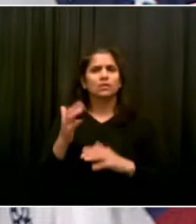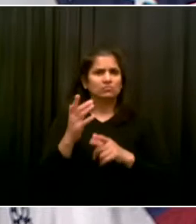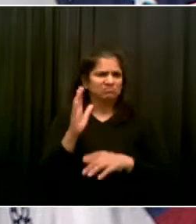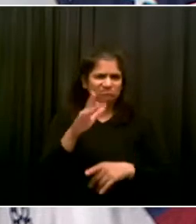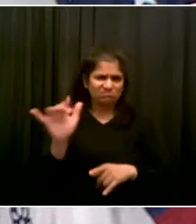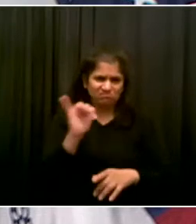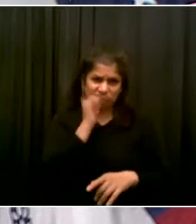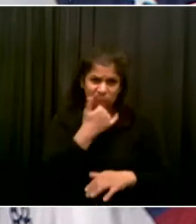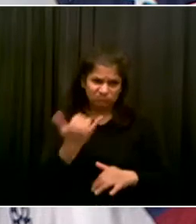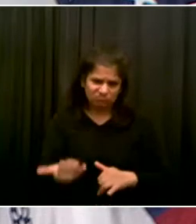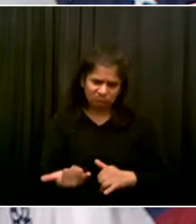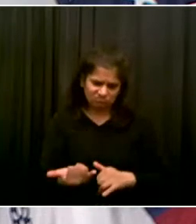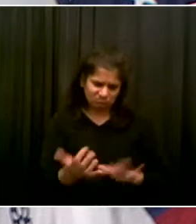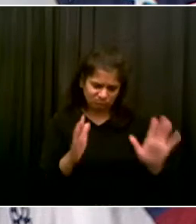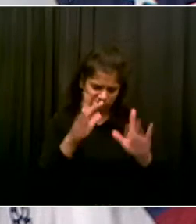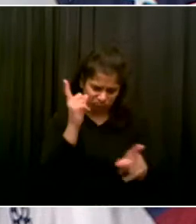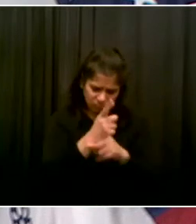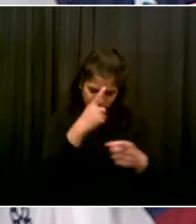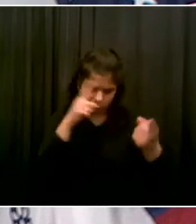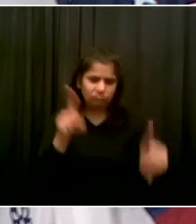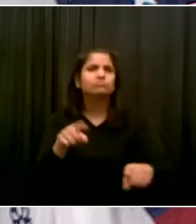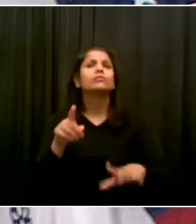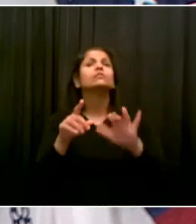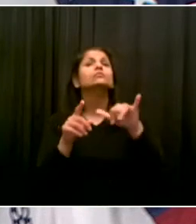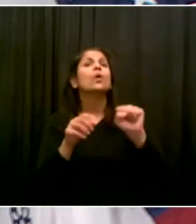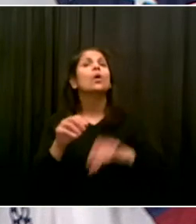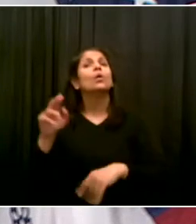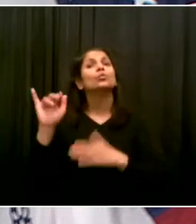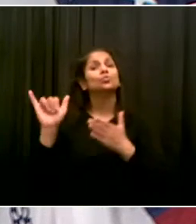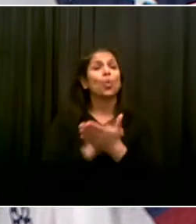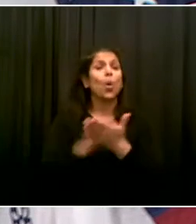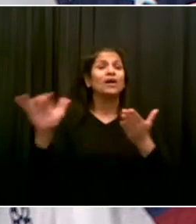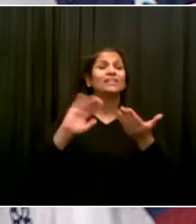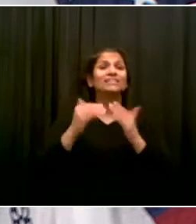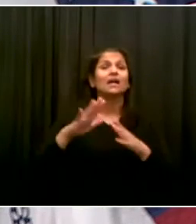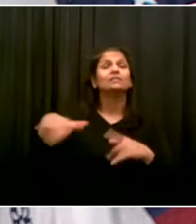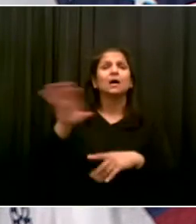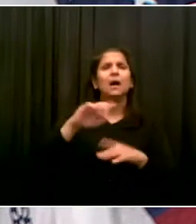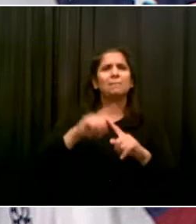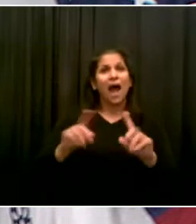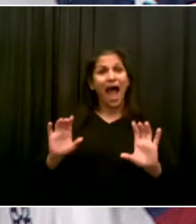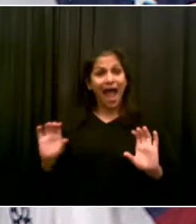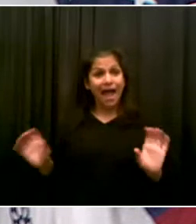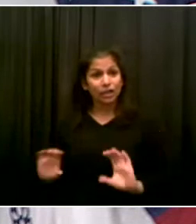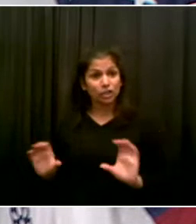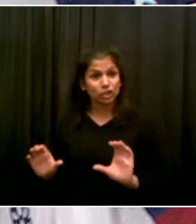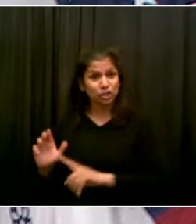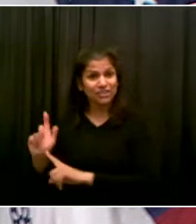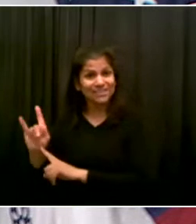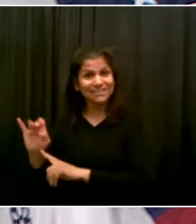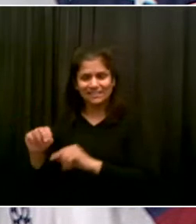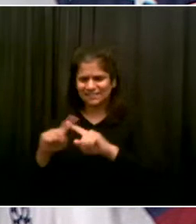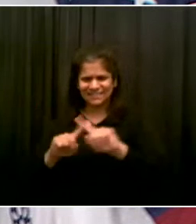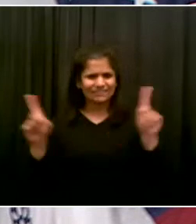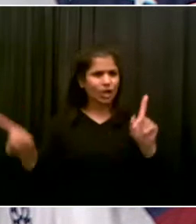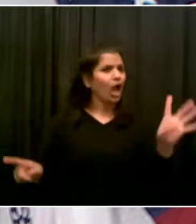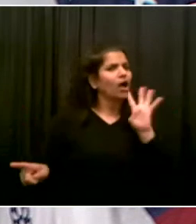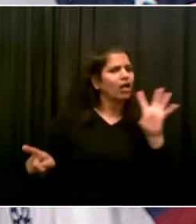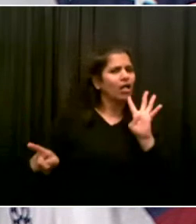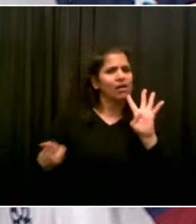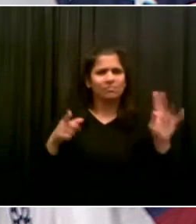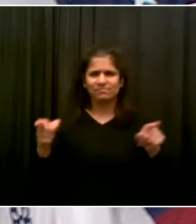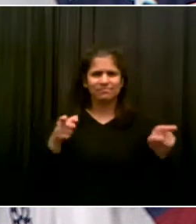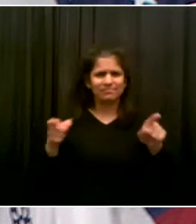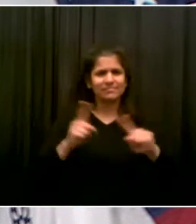because last week the Bronx DA decided not to prosecute any of the officers in the shooting of Antonio